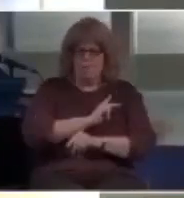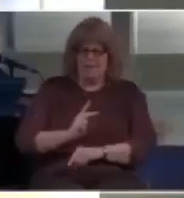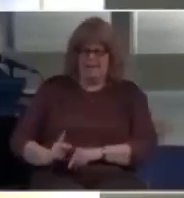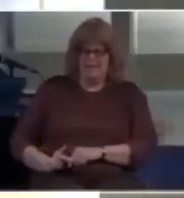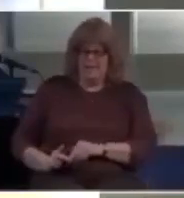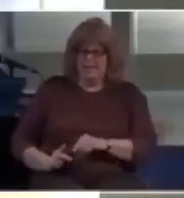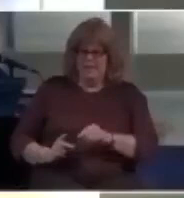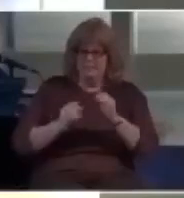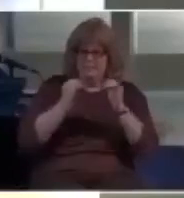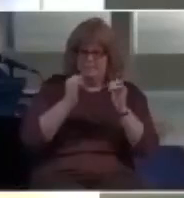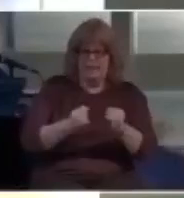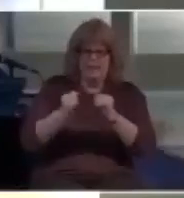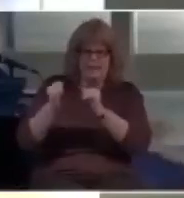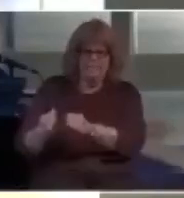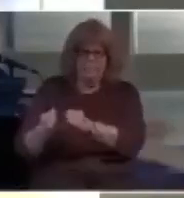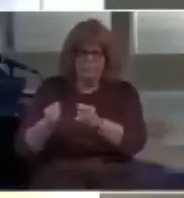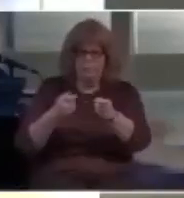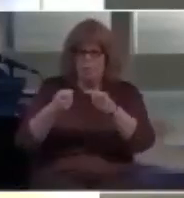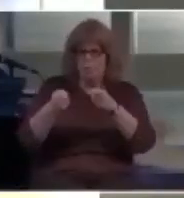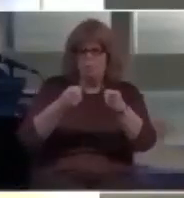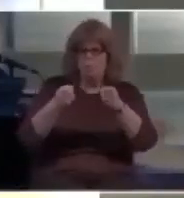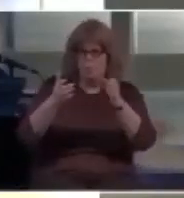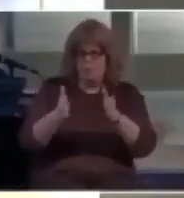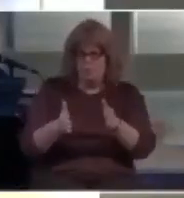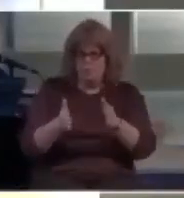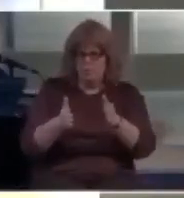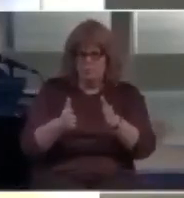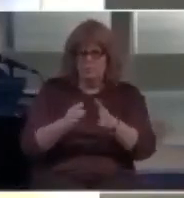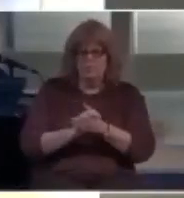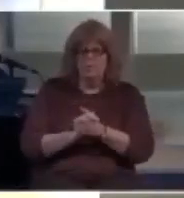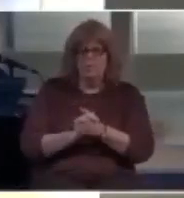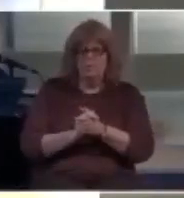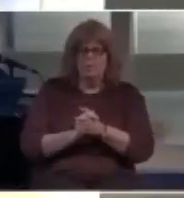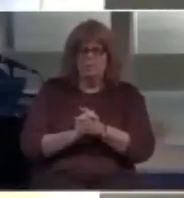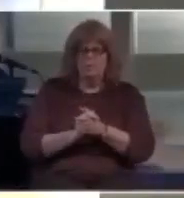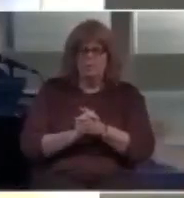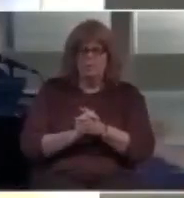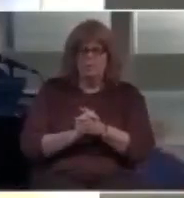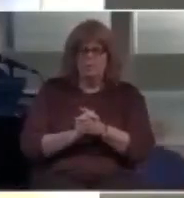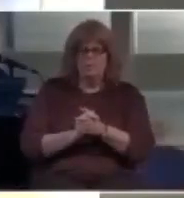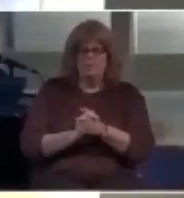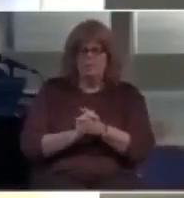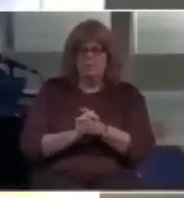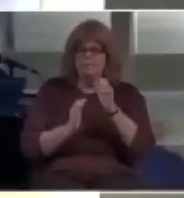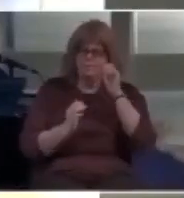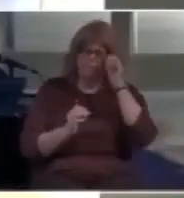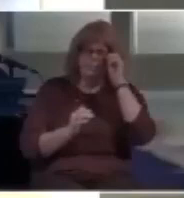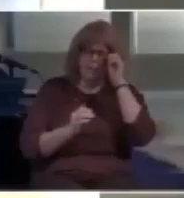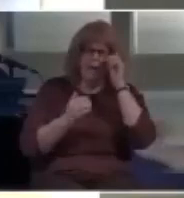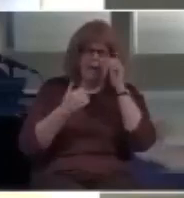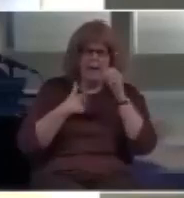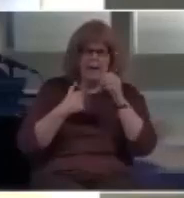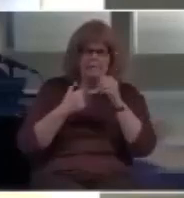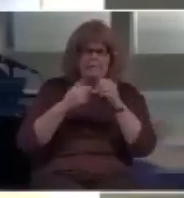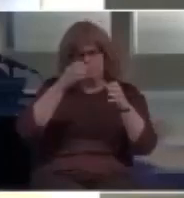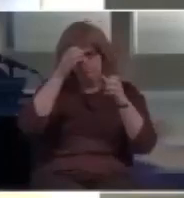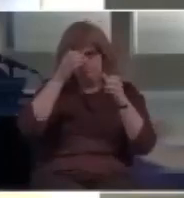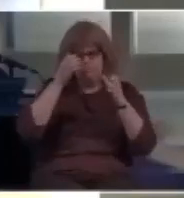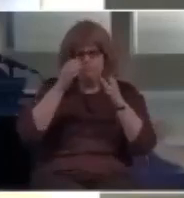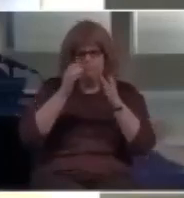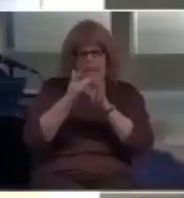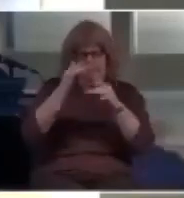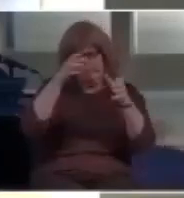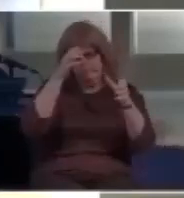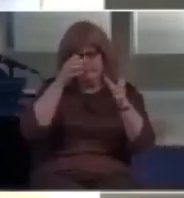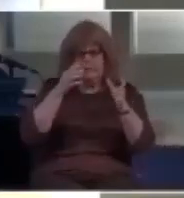and individual rulers. And so there's a debate here among scholars: is the beast from